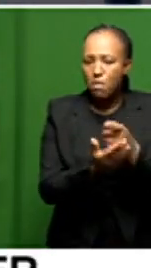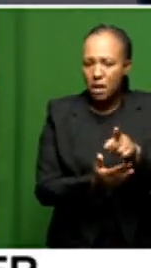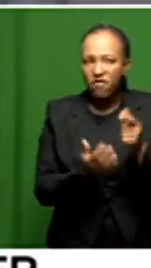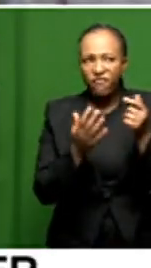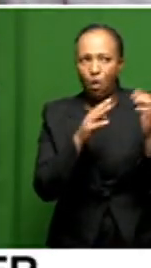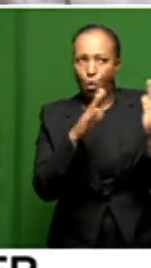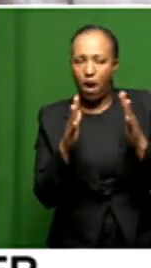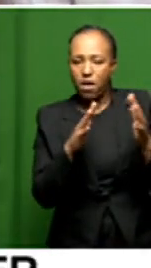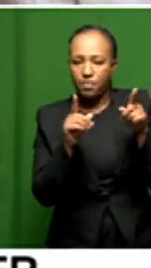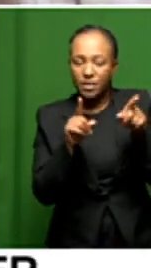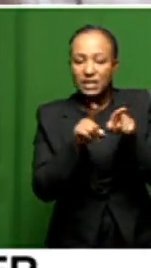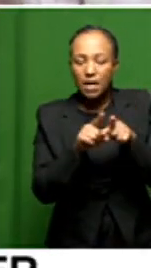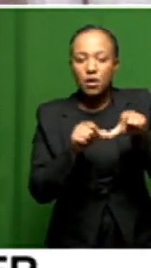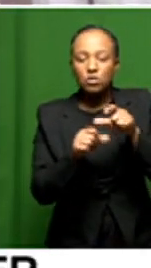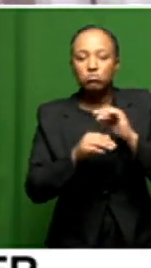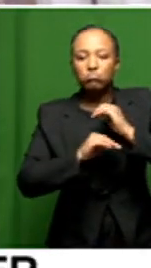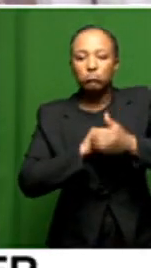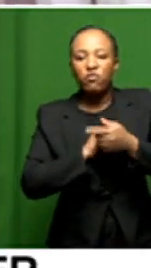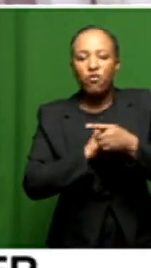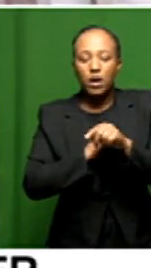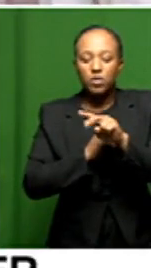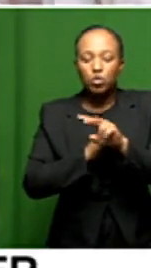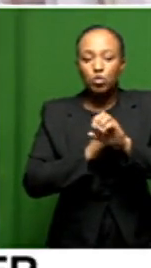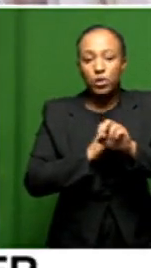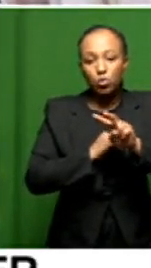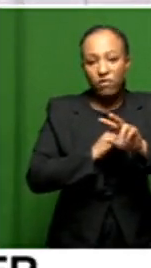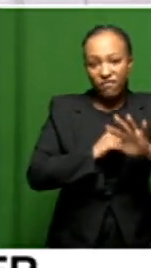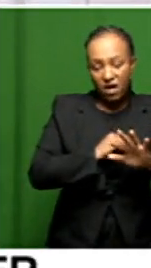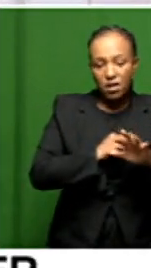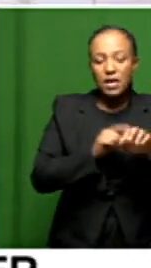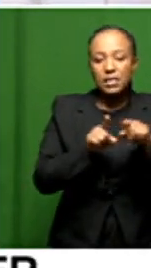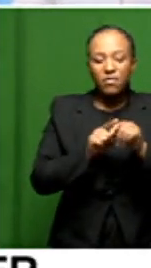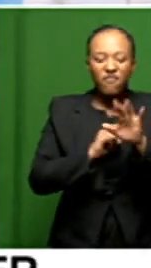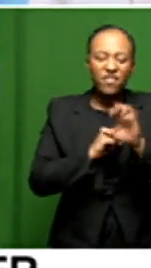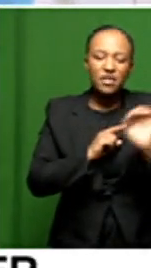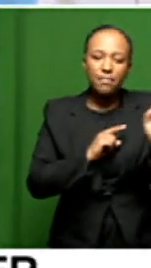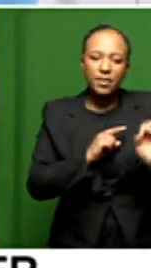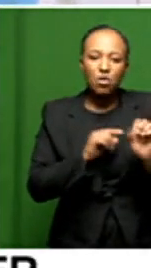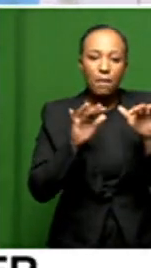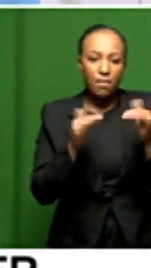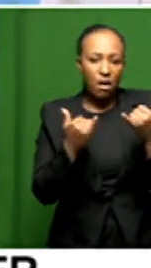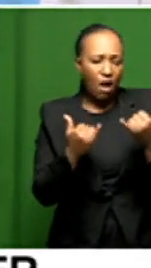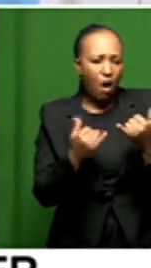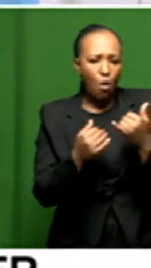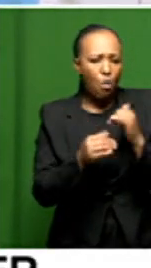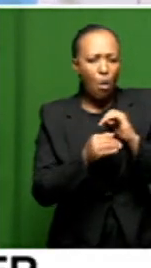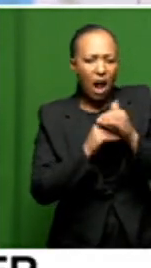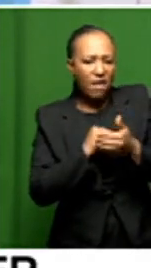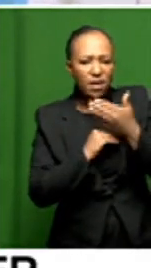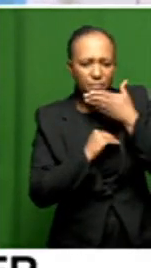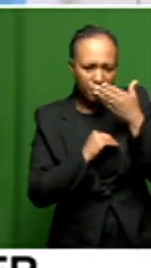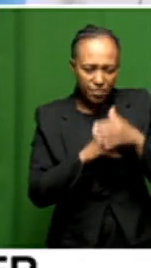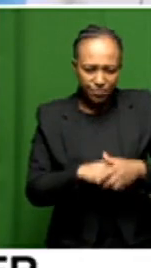and extend social protection floors by 2025 to 50% of people currently not covered.